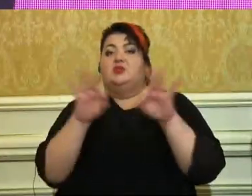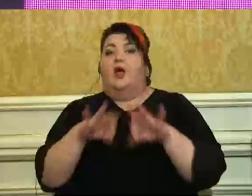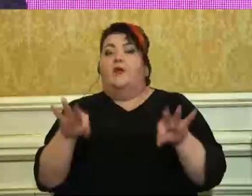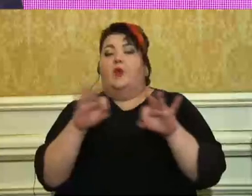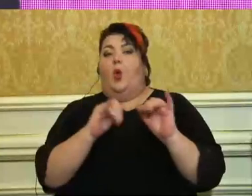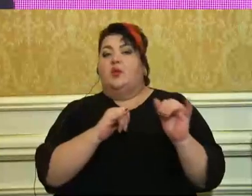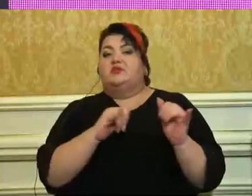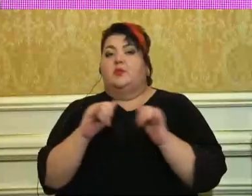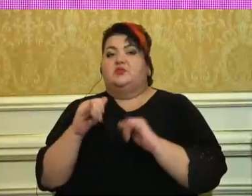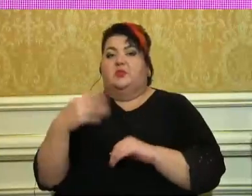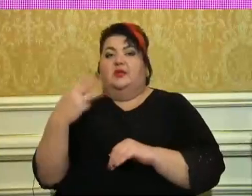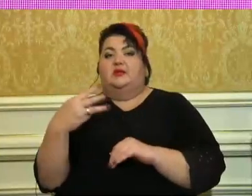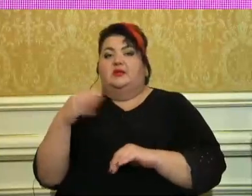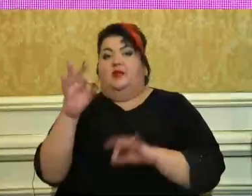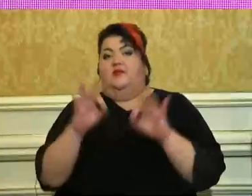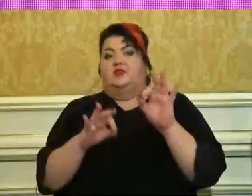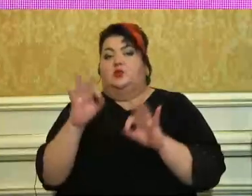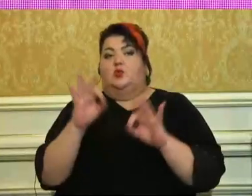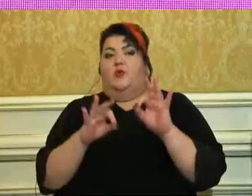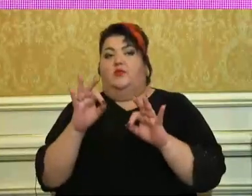decision about the provision of